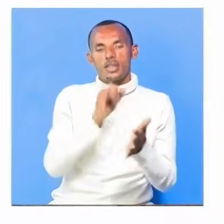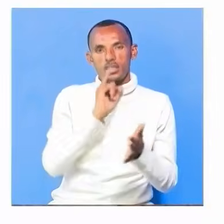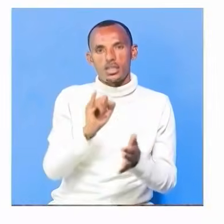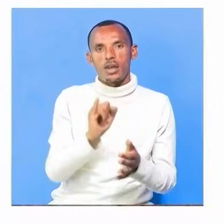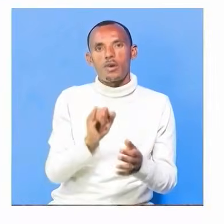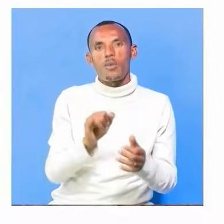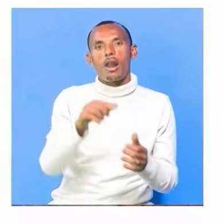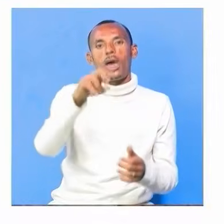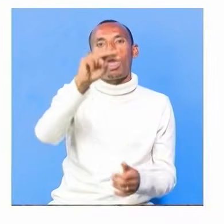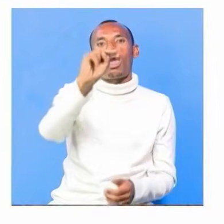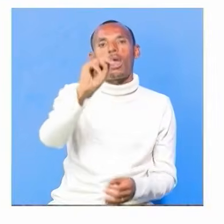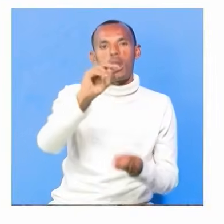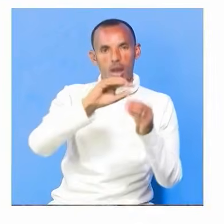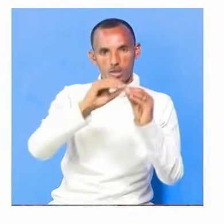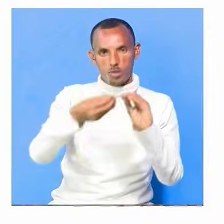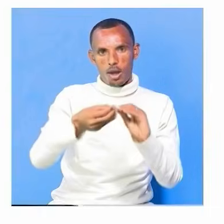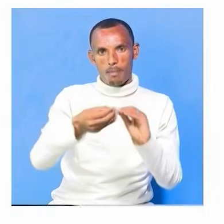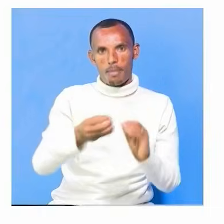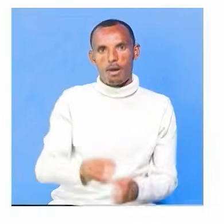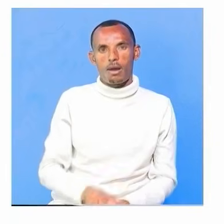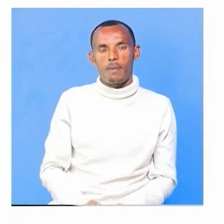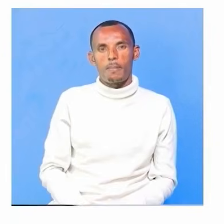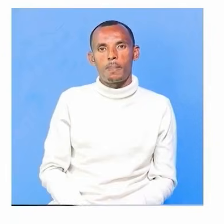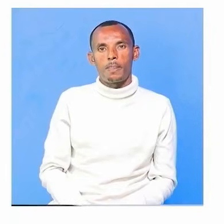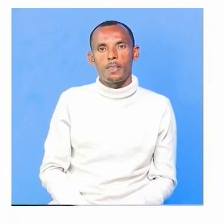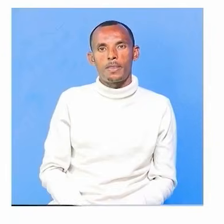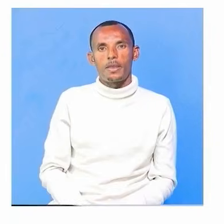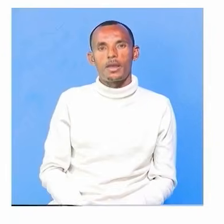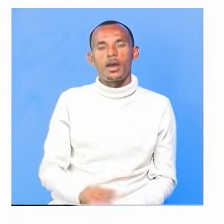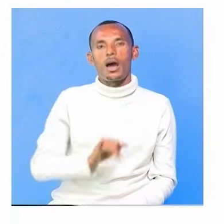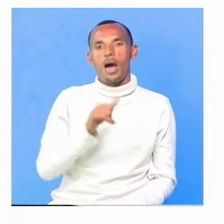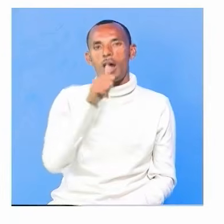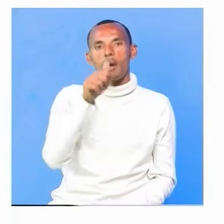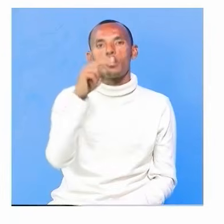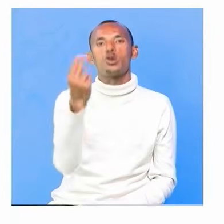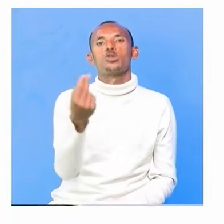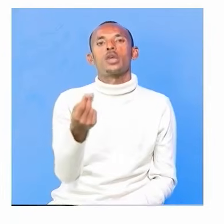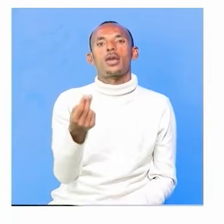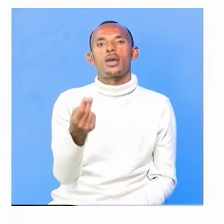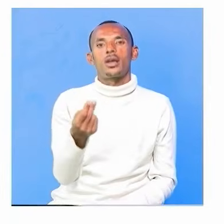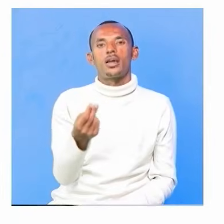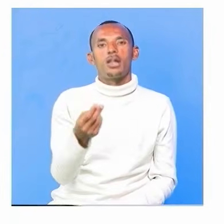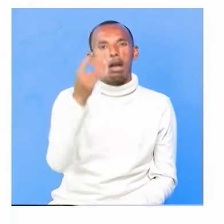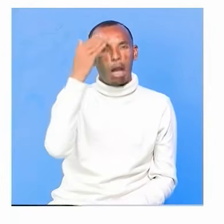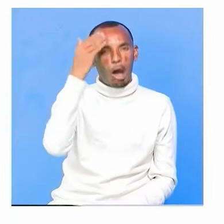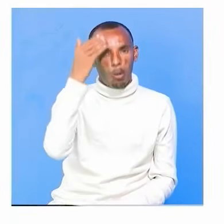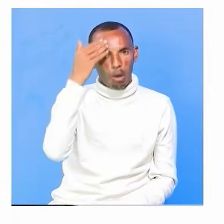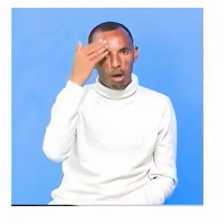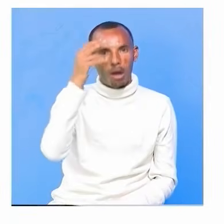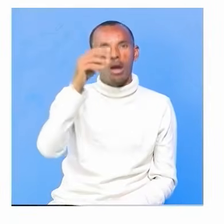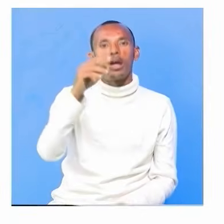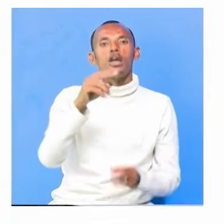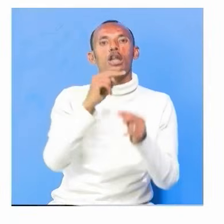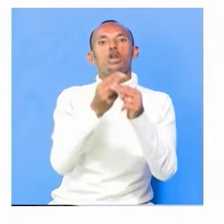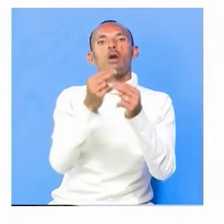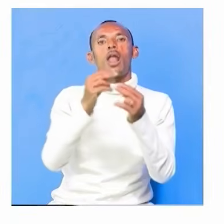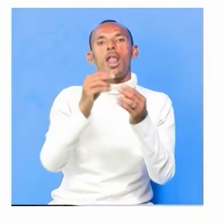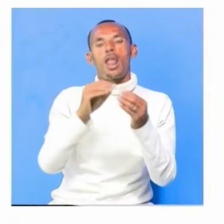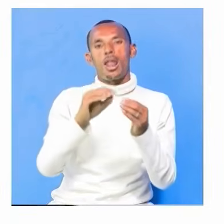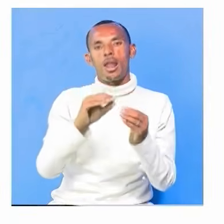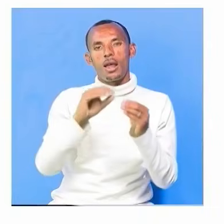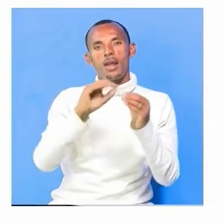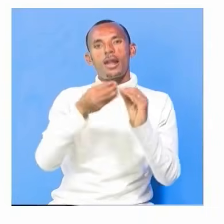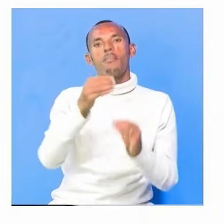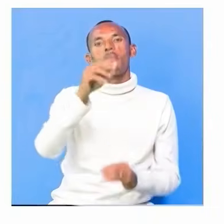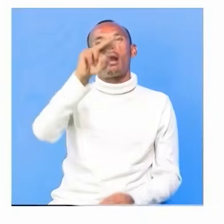natural number. Let's make it short. So I'm using the well-known notation for natural number.